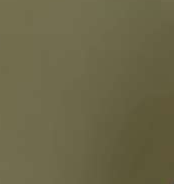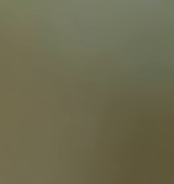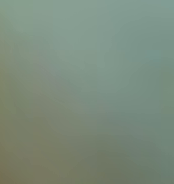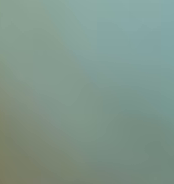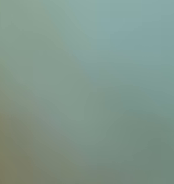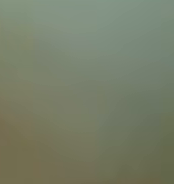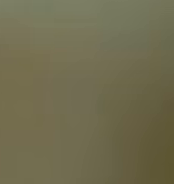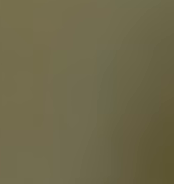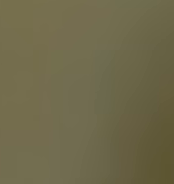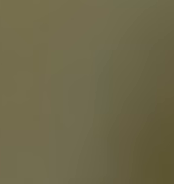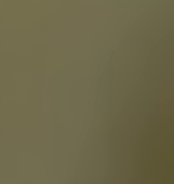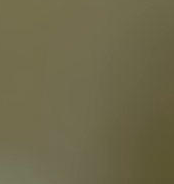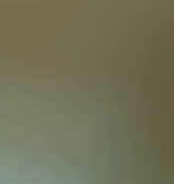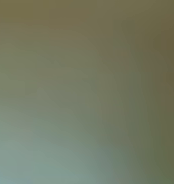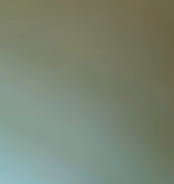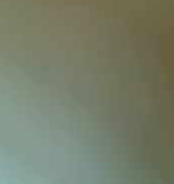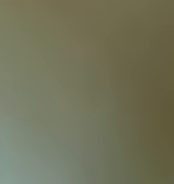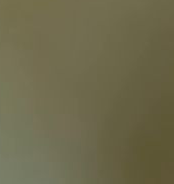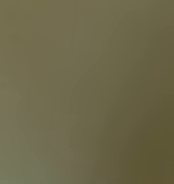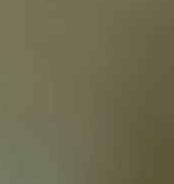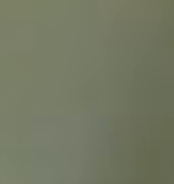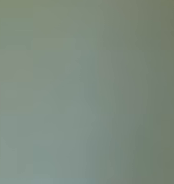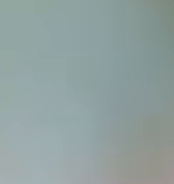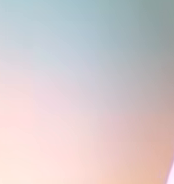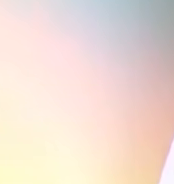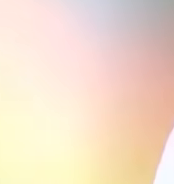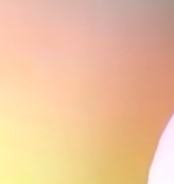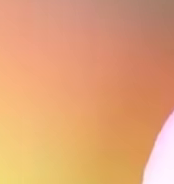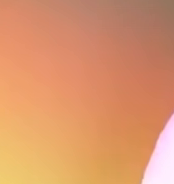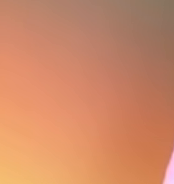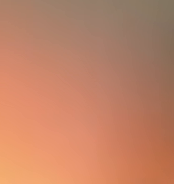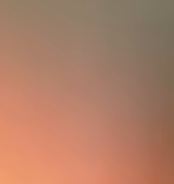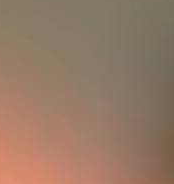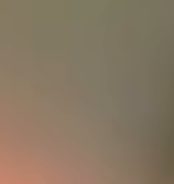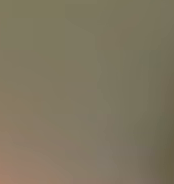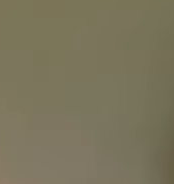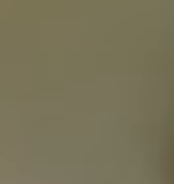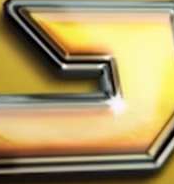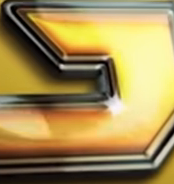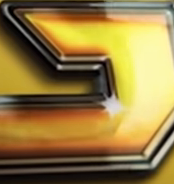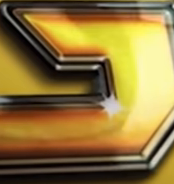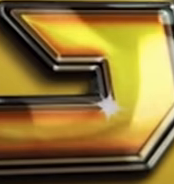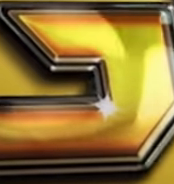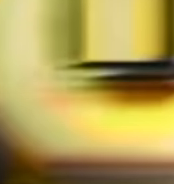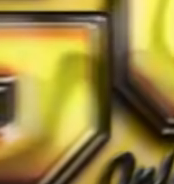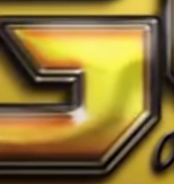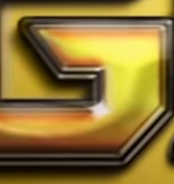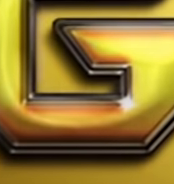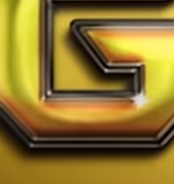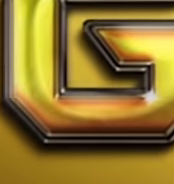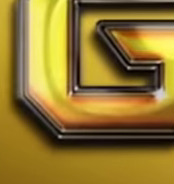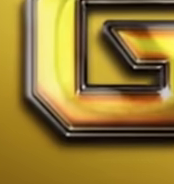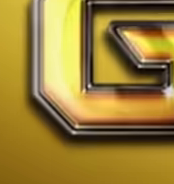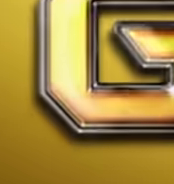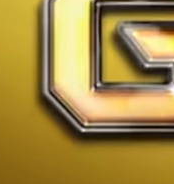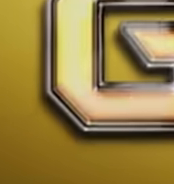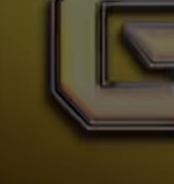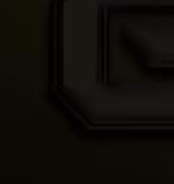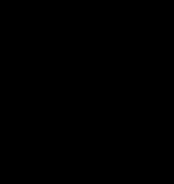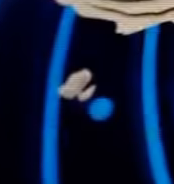I'm from Lotoka and I love Gold FM because they play all my classic hits. Gold FM, only the classic hits.